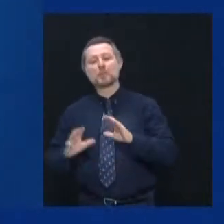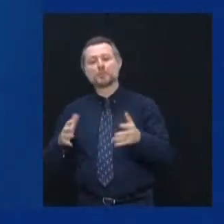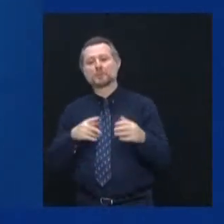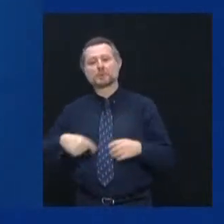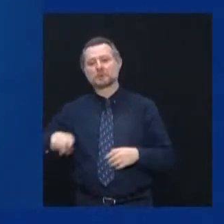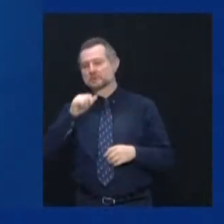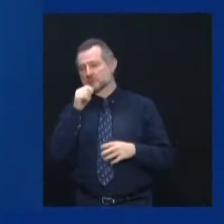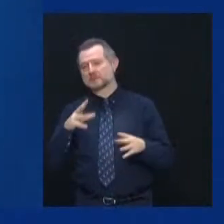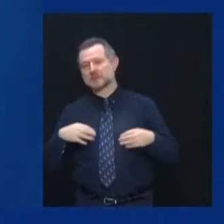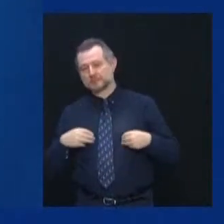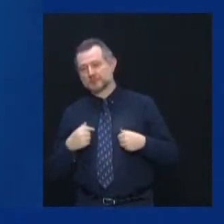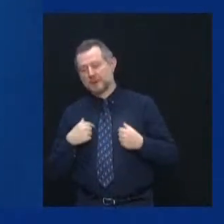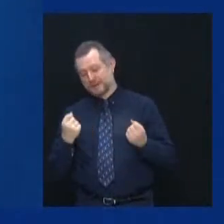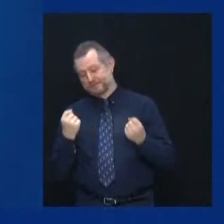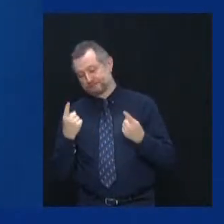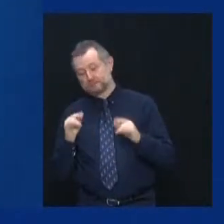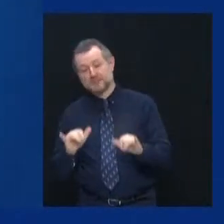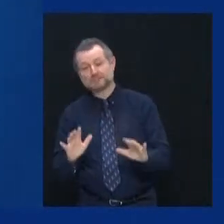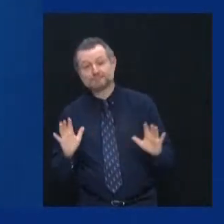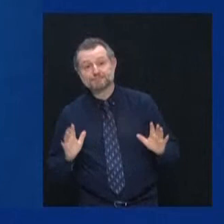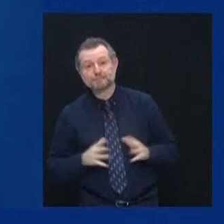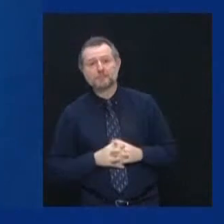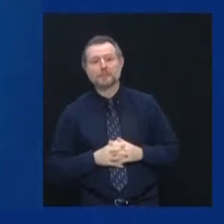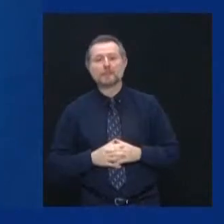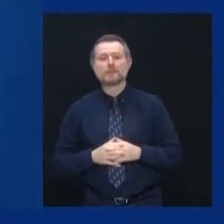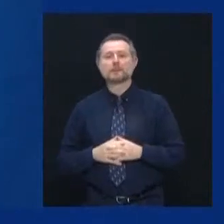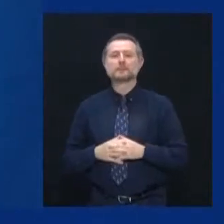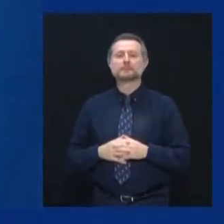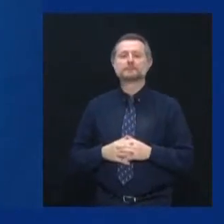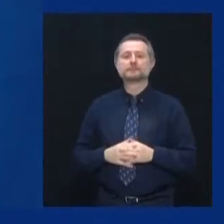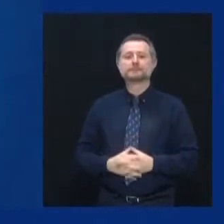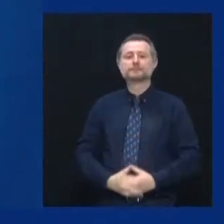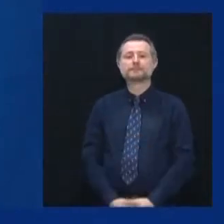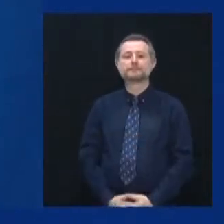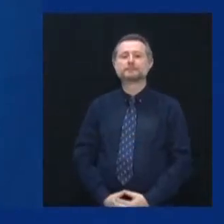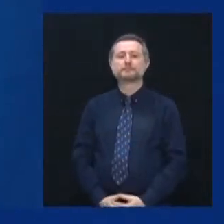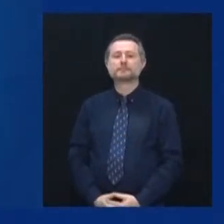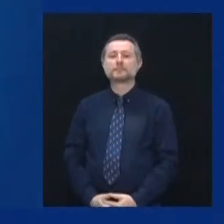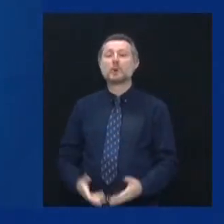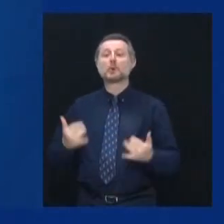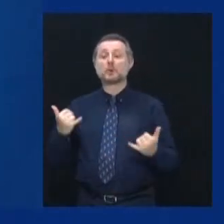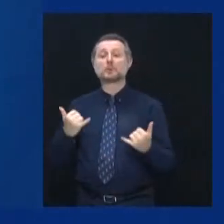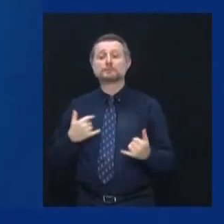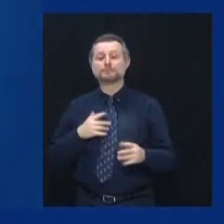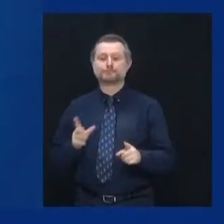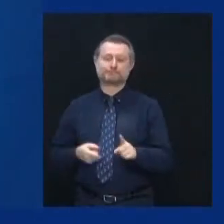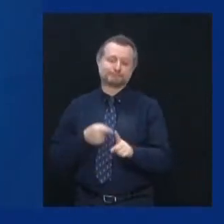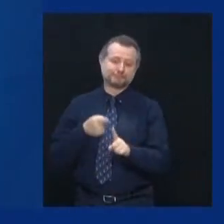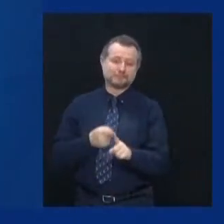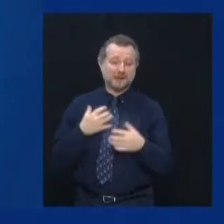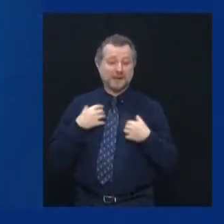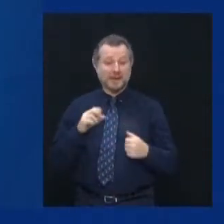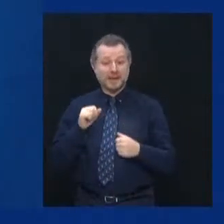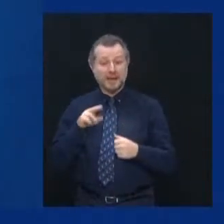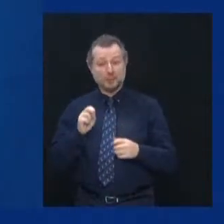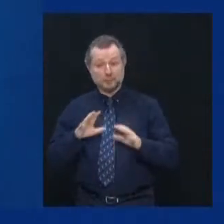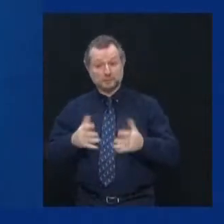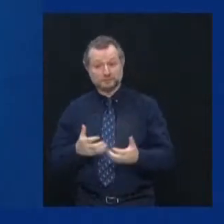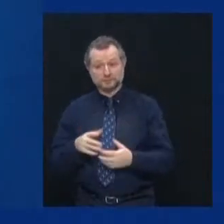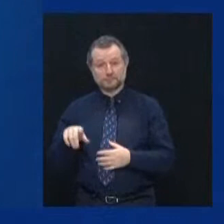population. For the healthcare population, 1A, 2.1 million